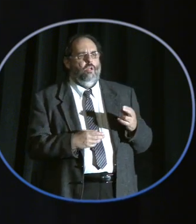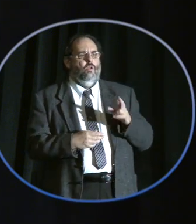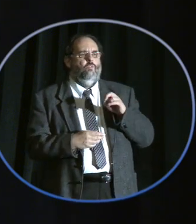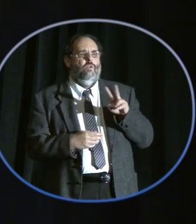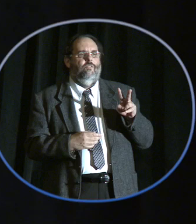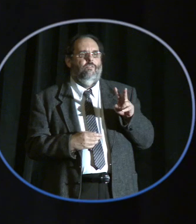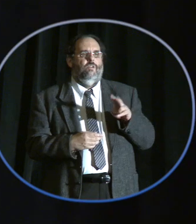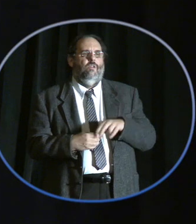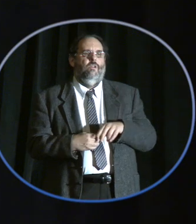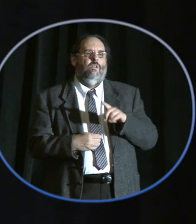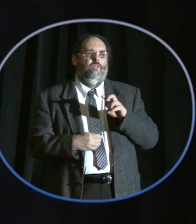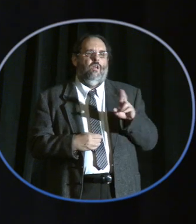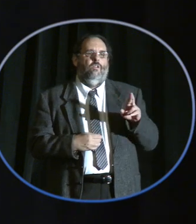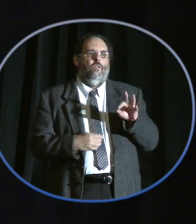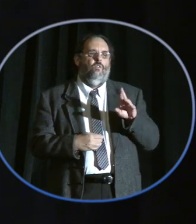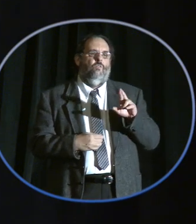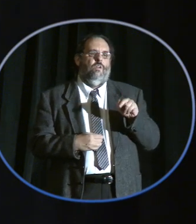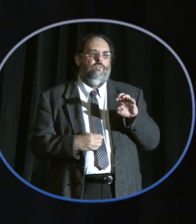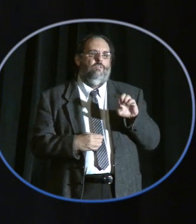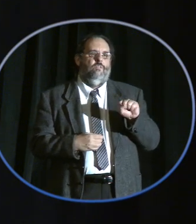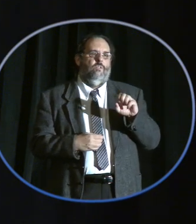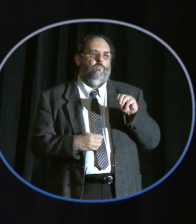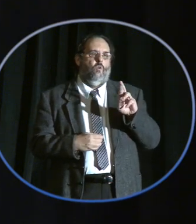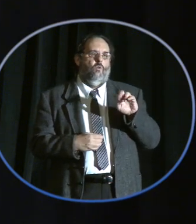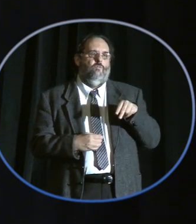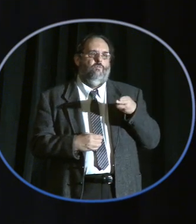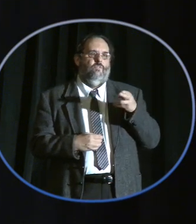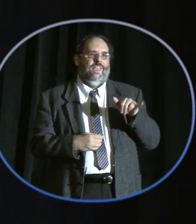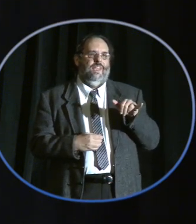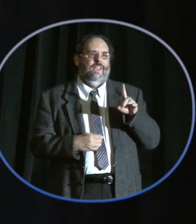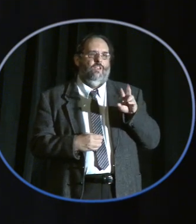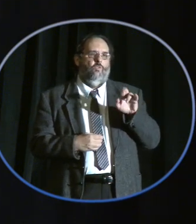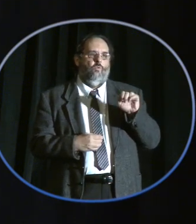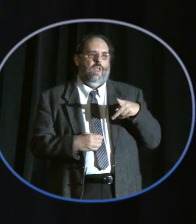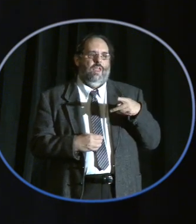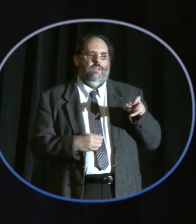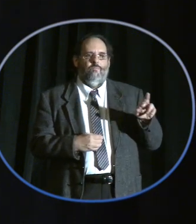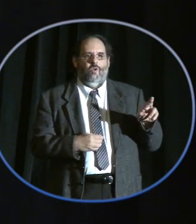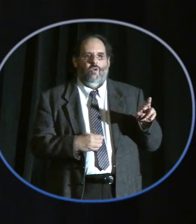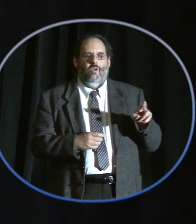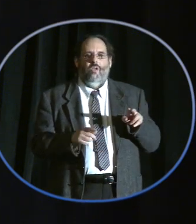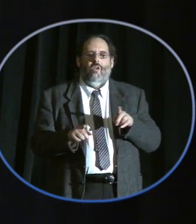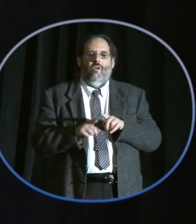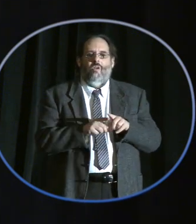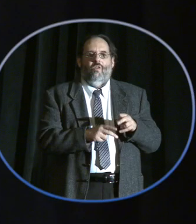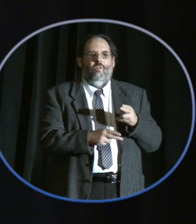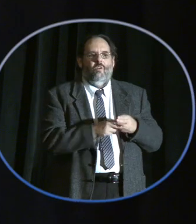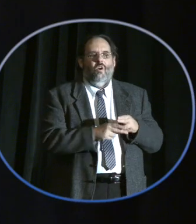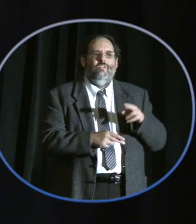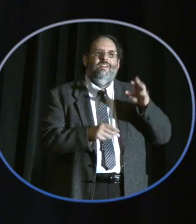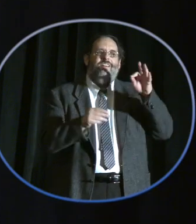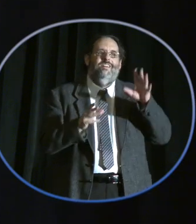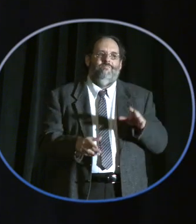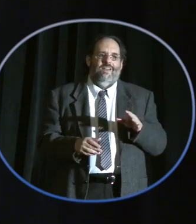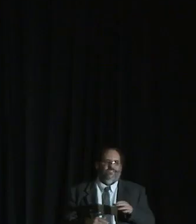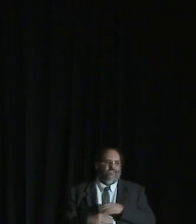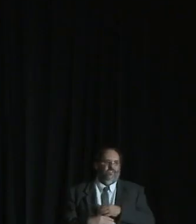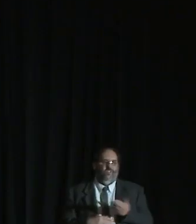Reverend Dr. Frances Murphy Draper, otherwise known as Pastor Tony.